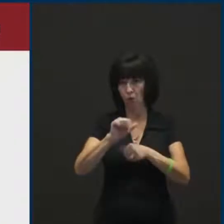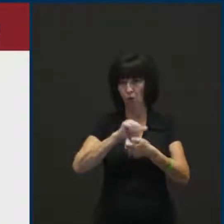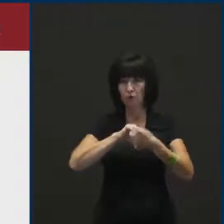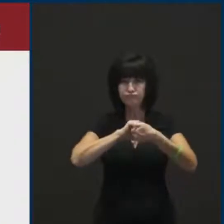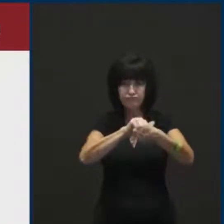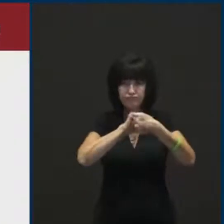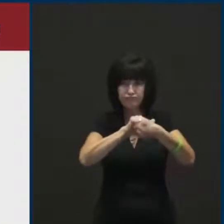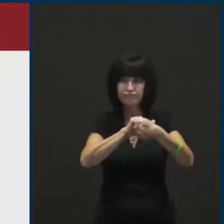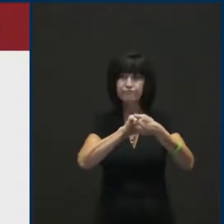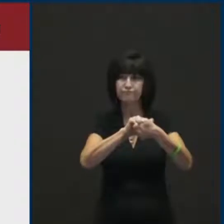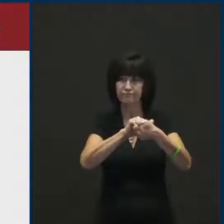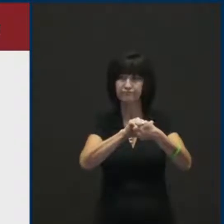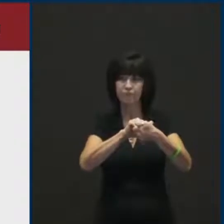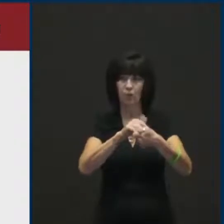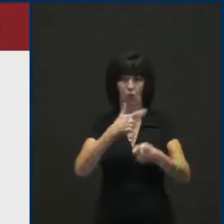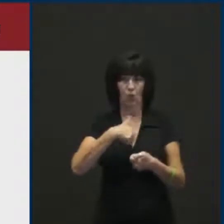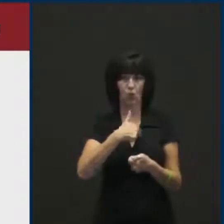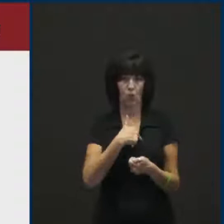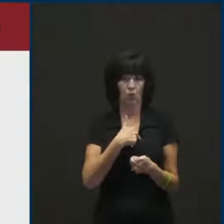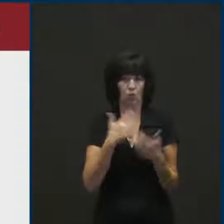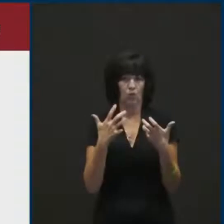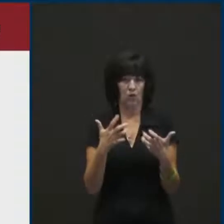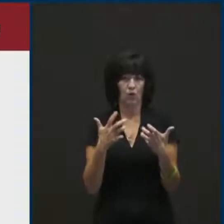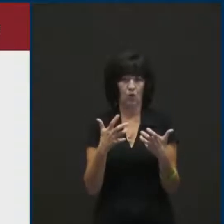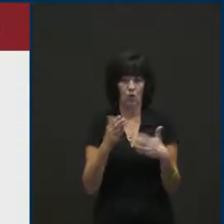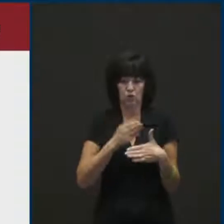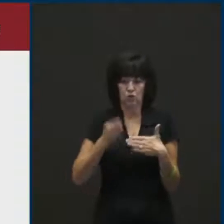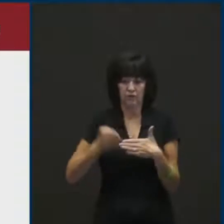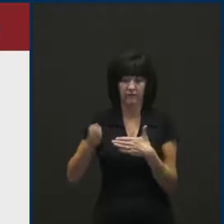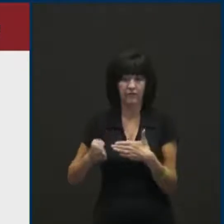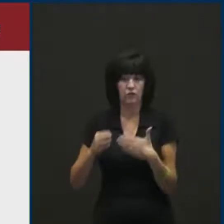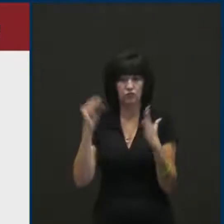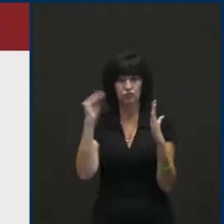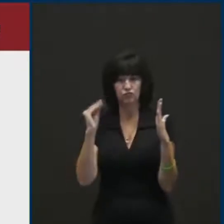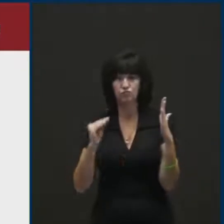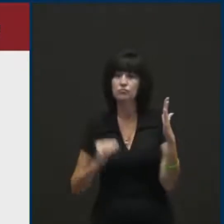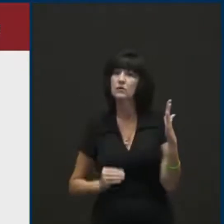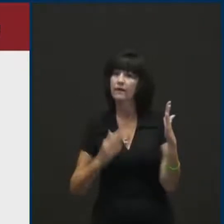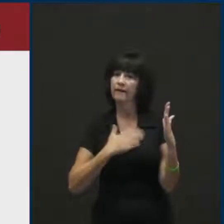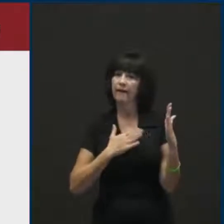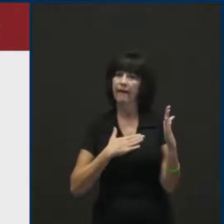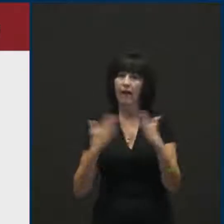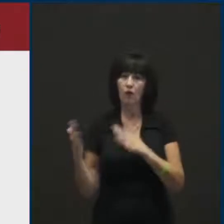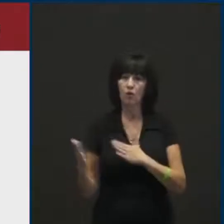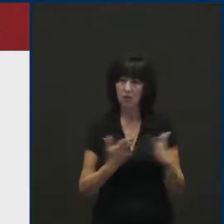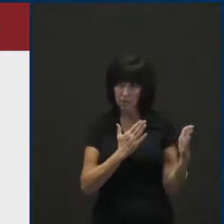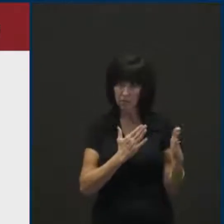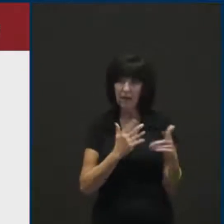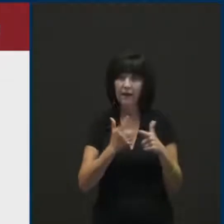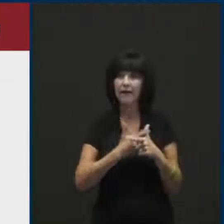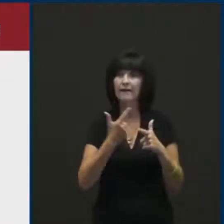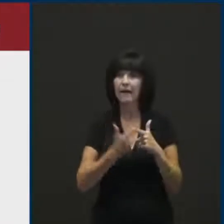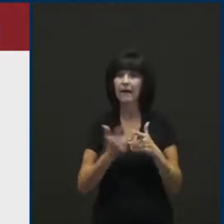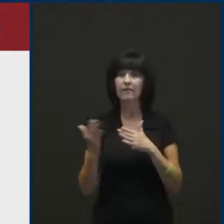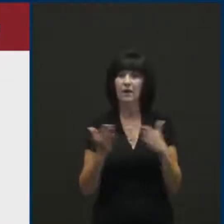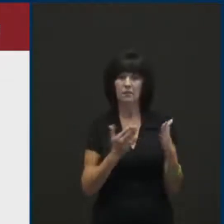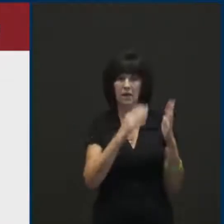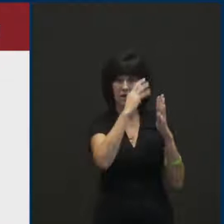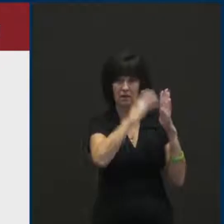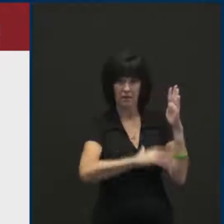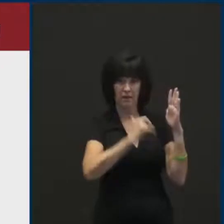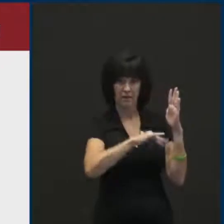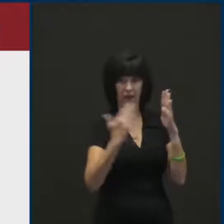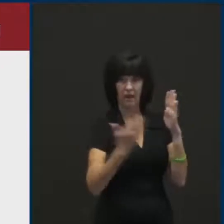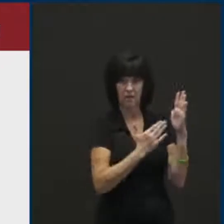with as we complete the components of this plan and enter into the execution phases of our